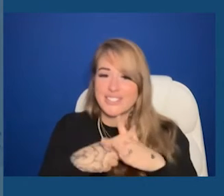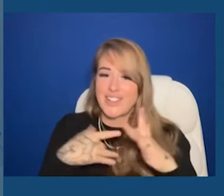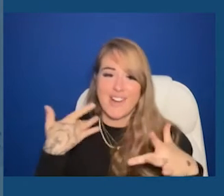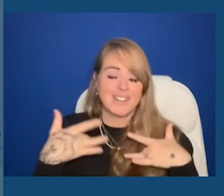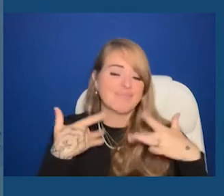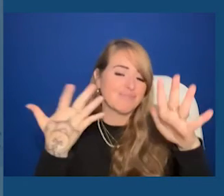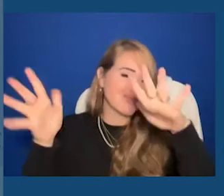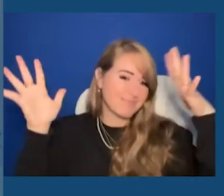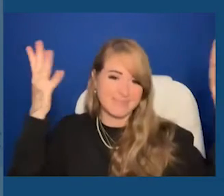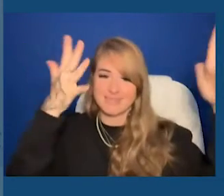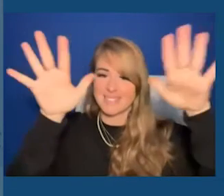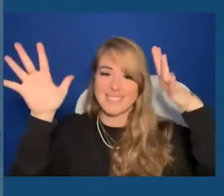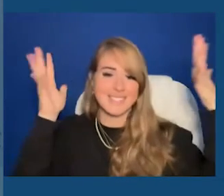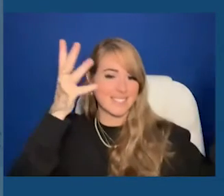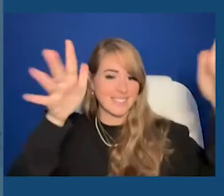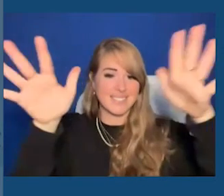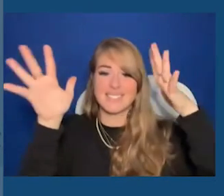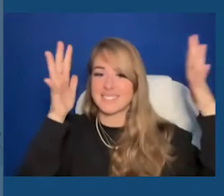this is,